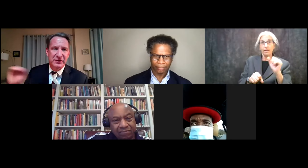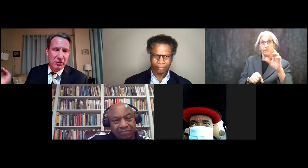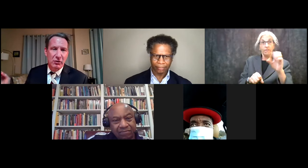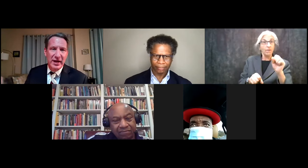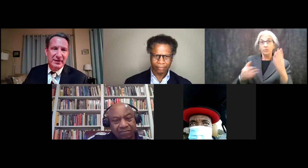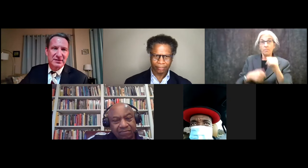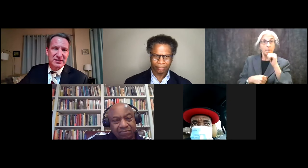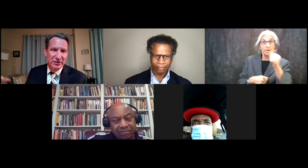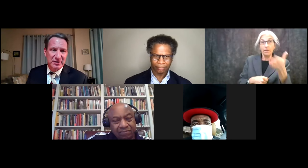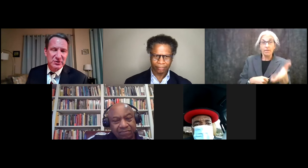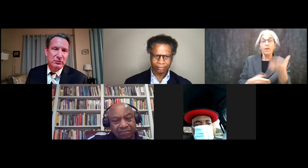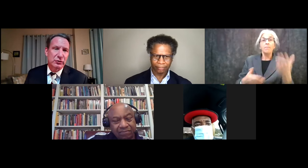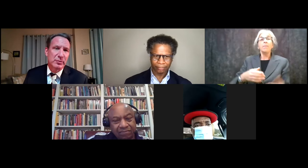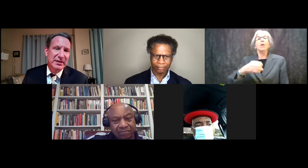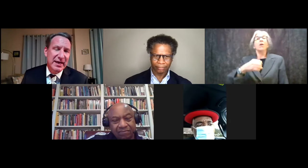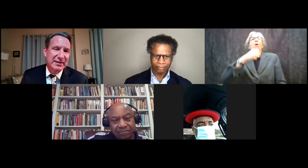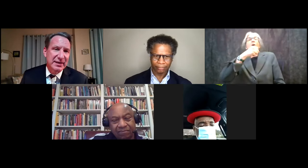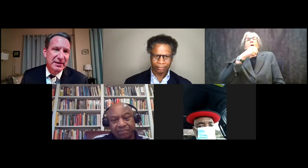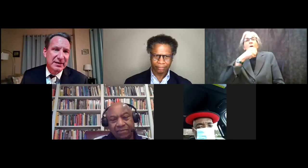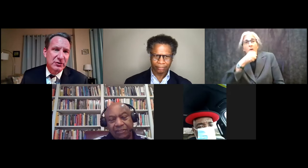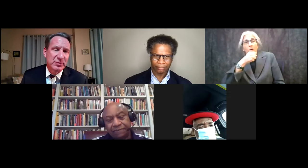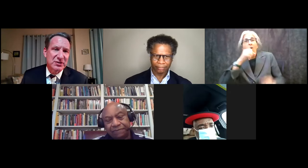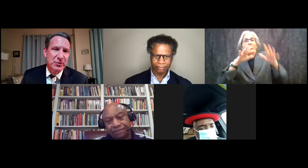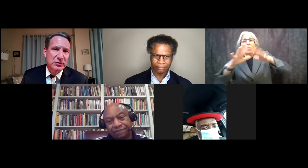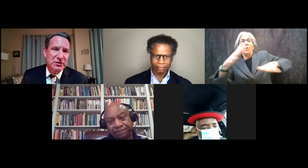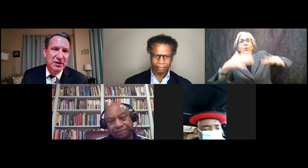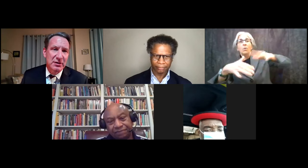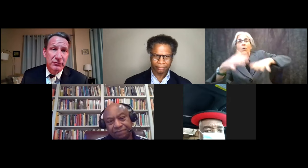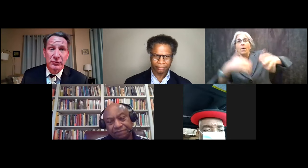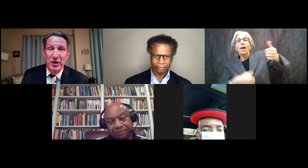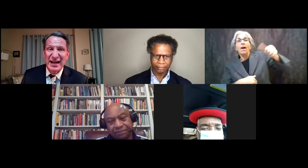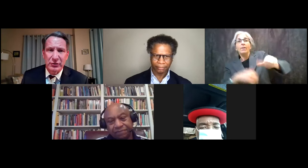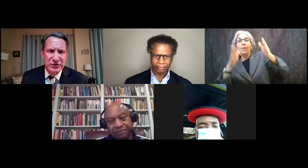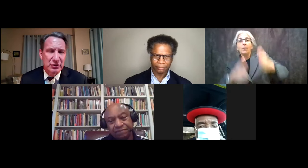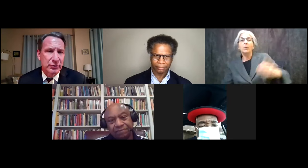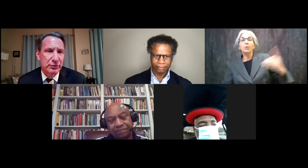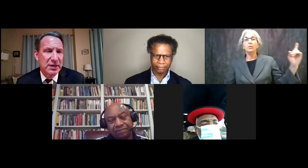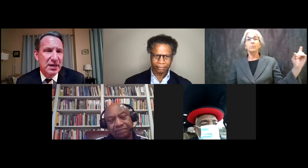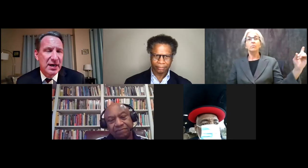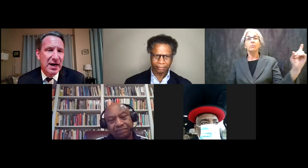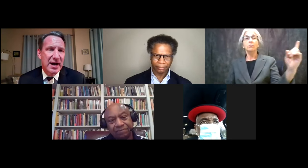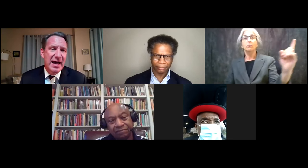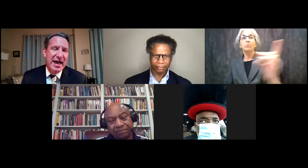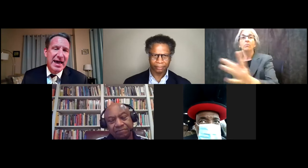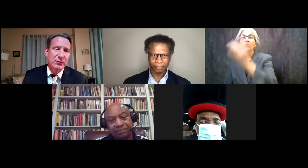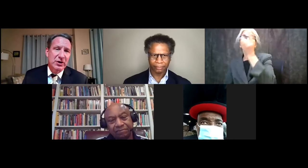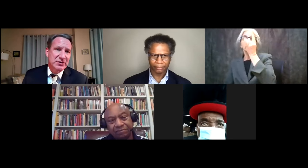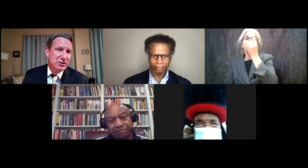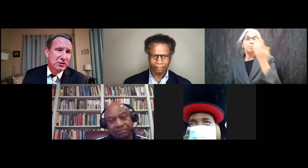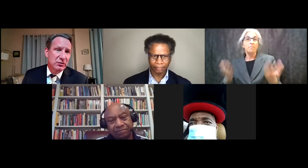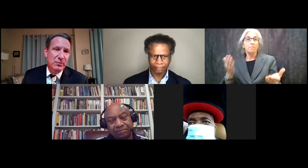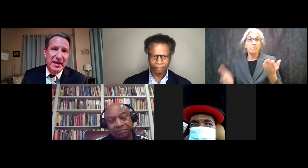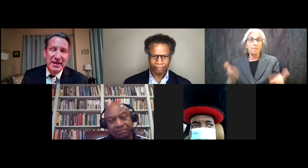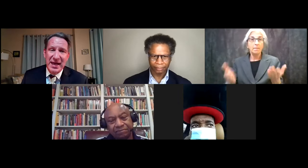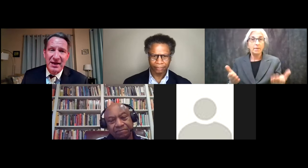cough and then go away and then someone else comes in the room and it could be exposed through an aerosol route. And we